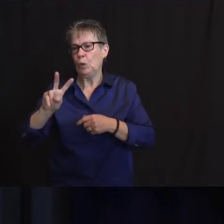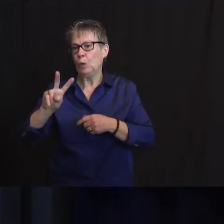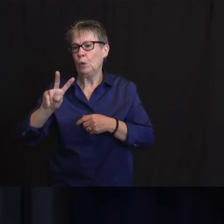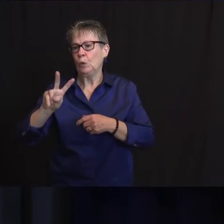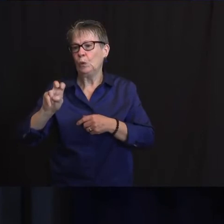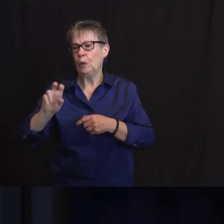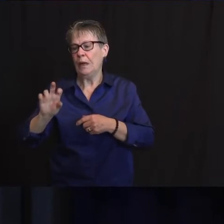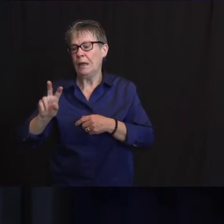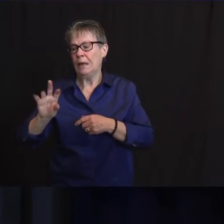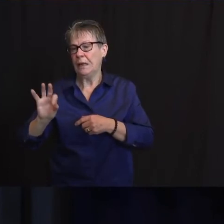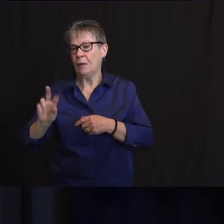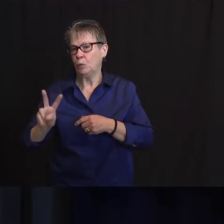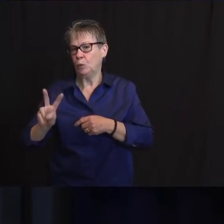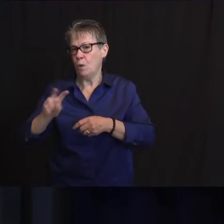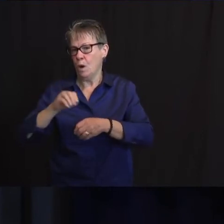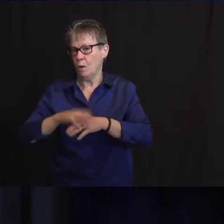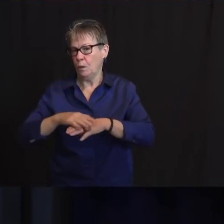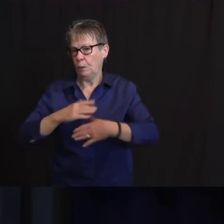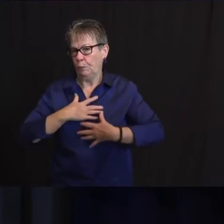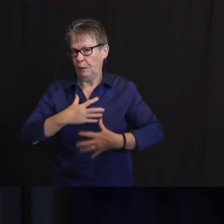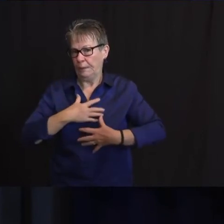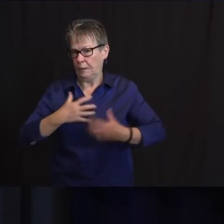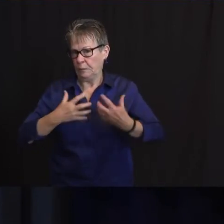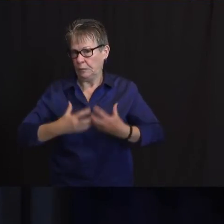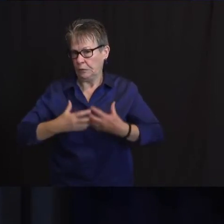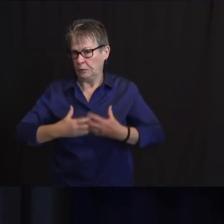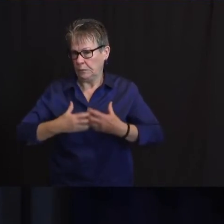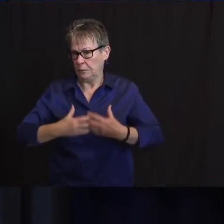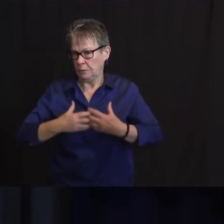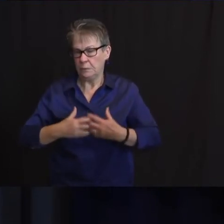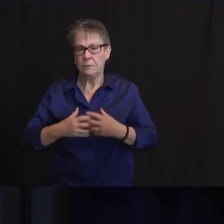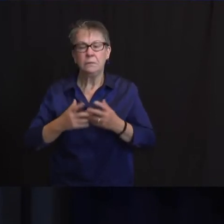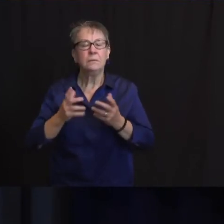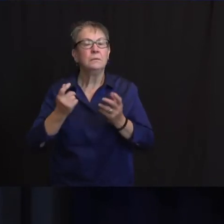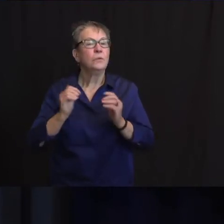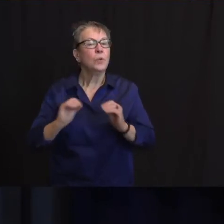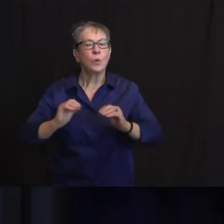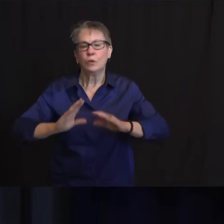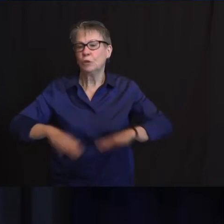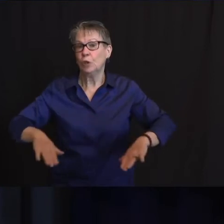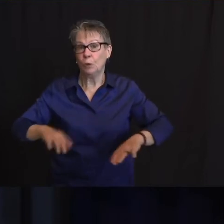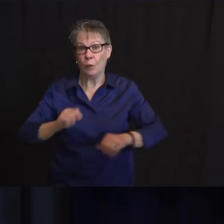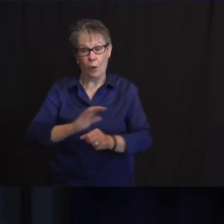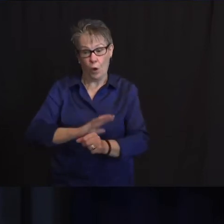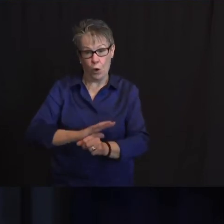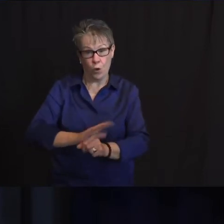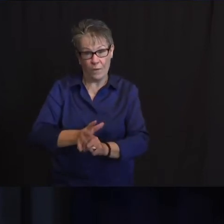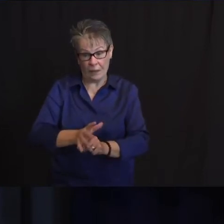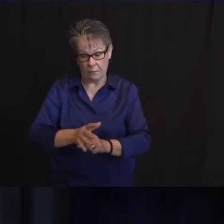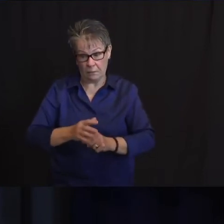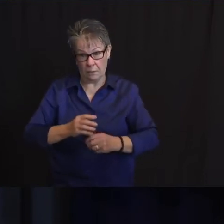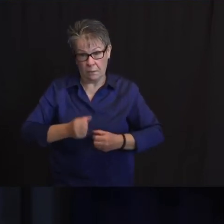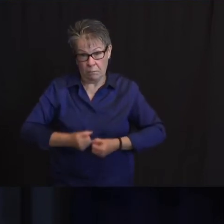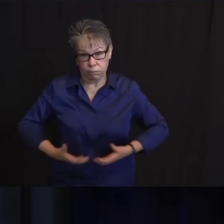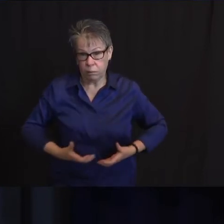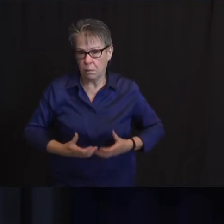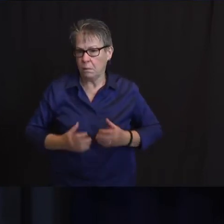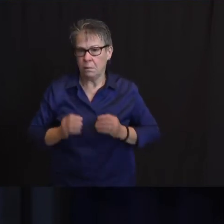ventilators. Thankfully, there's no new reports of multisystem inflammatory syndrome in children. There are currently